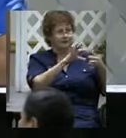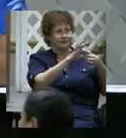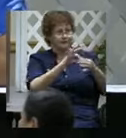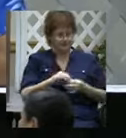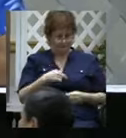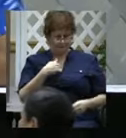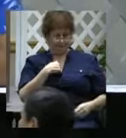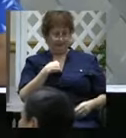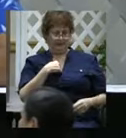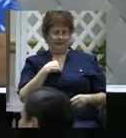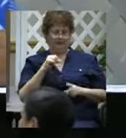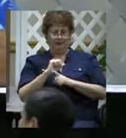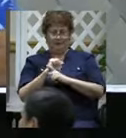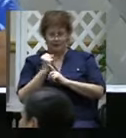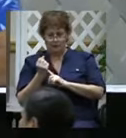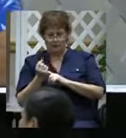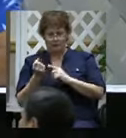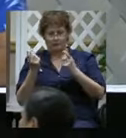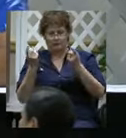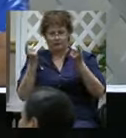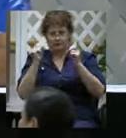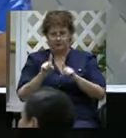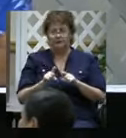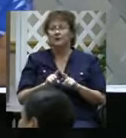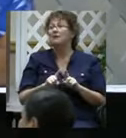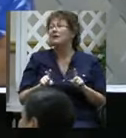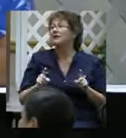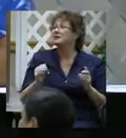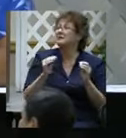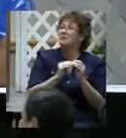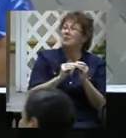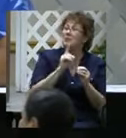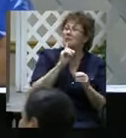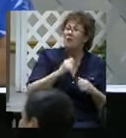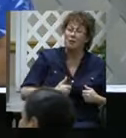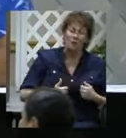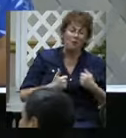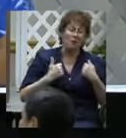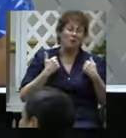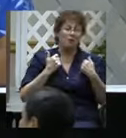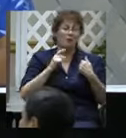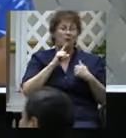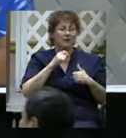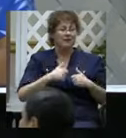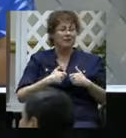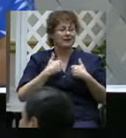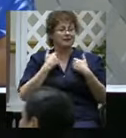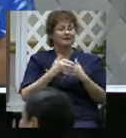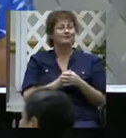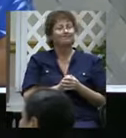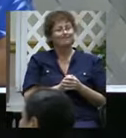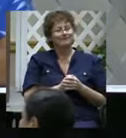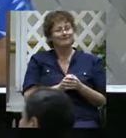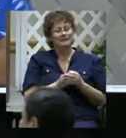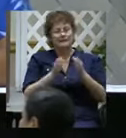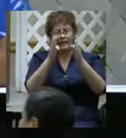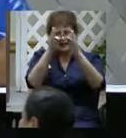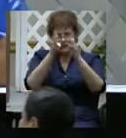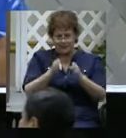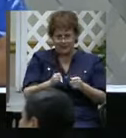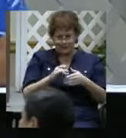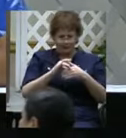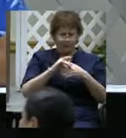the incident or the situation. But more realistically, it probably is very specific and individualized content that you